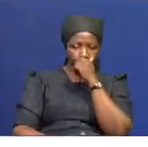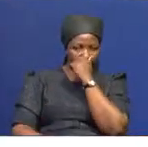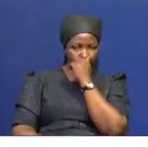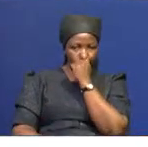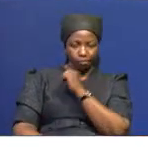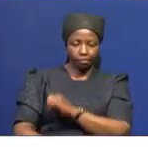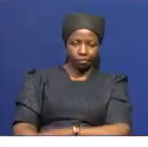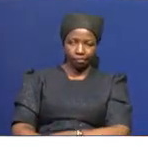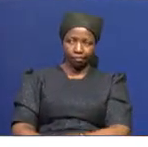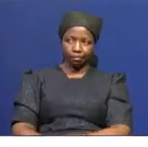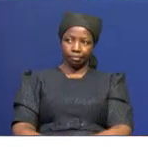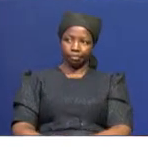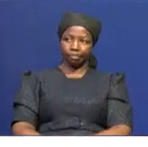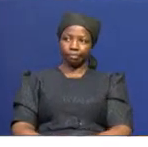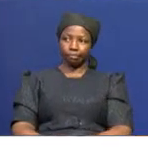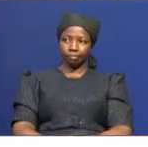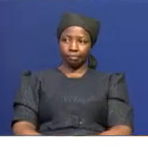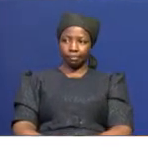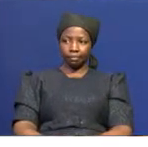Okay.